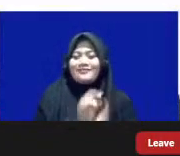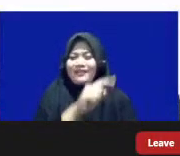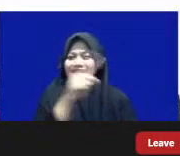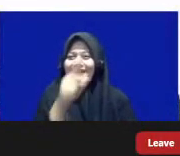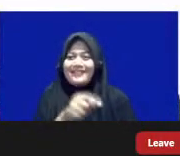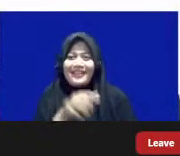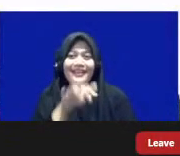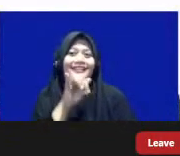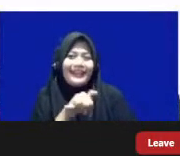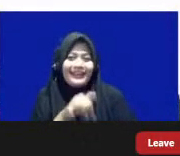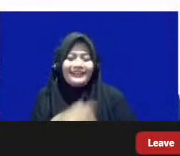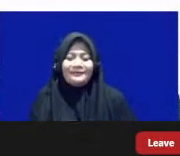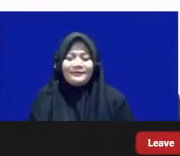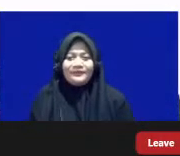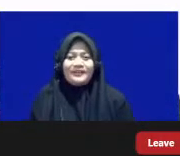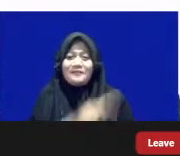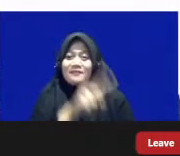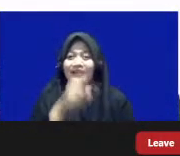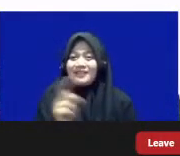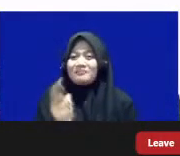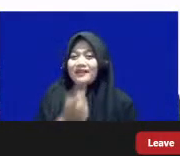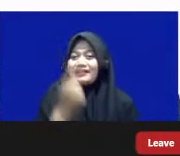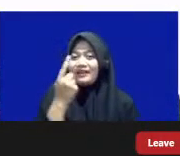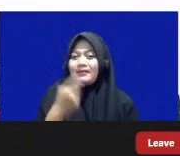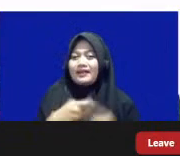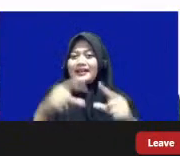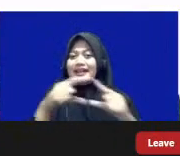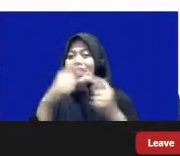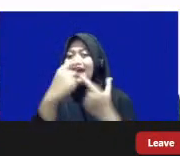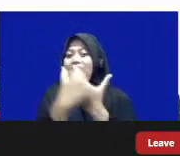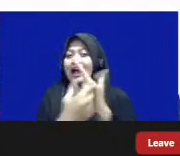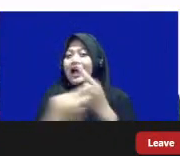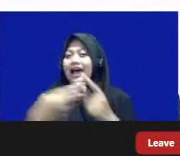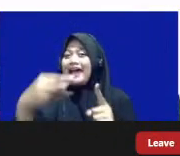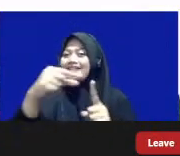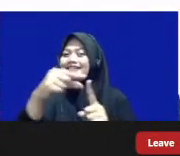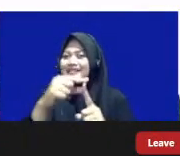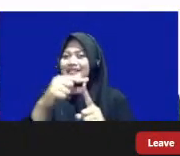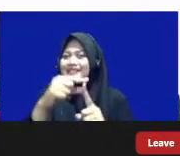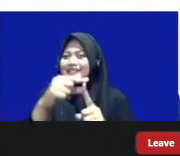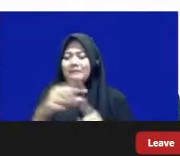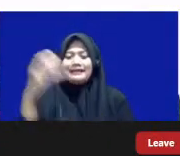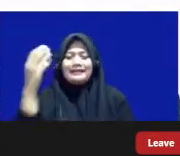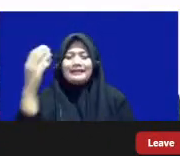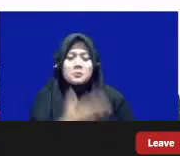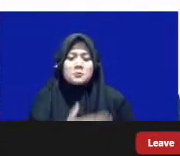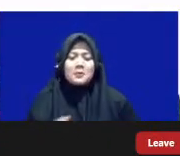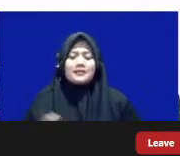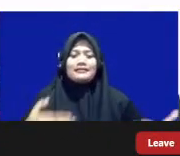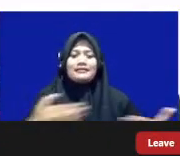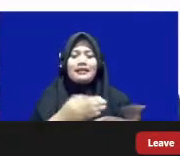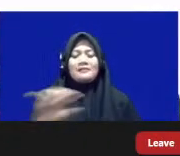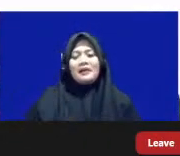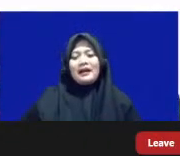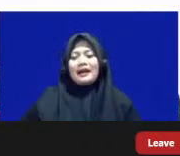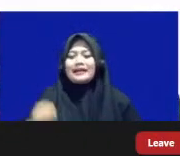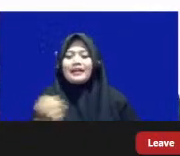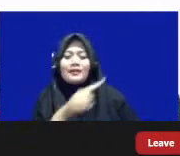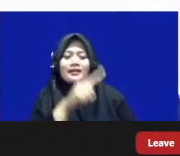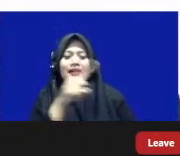from Ayub from Dinas Sosial for Bangladesh. So the first question may be for Mrs.